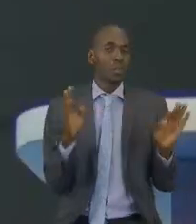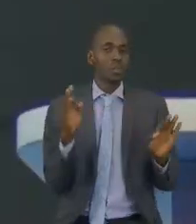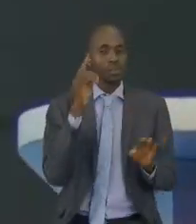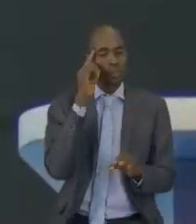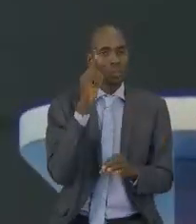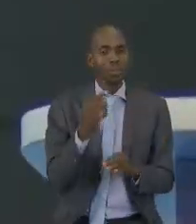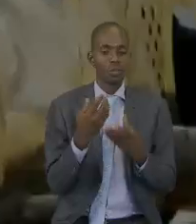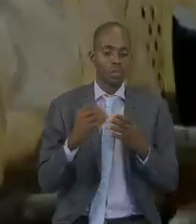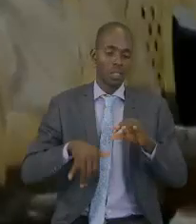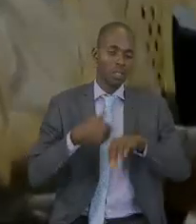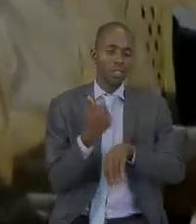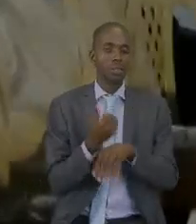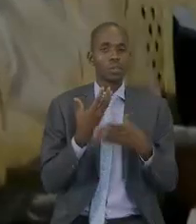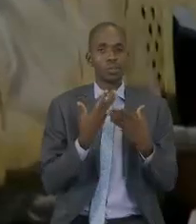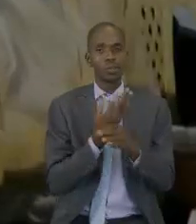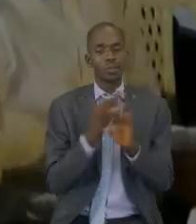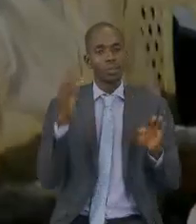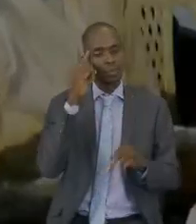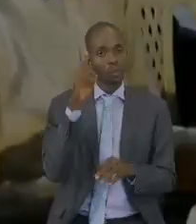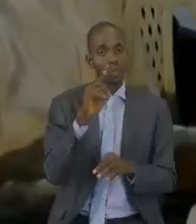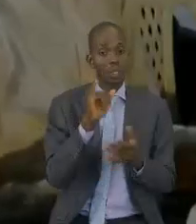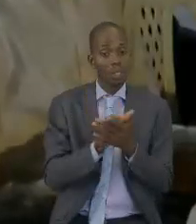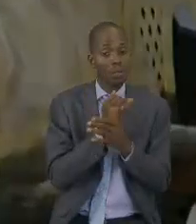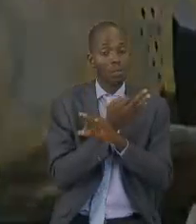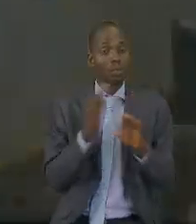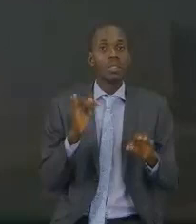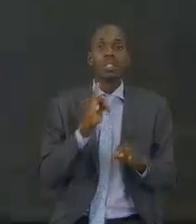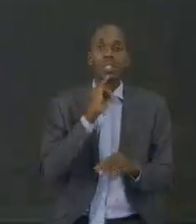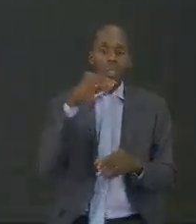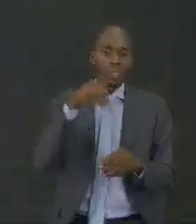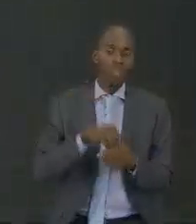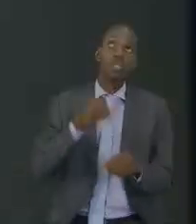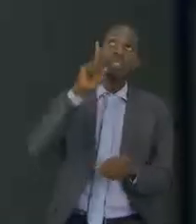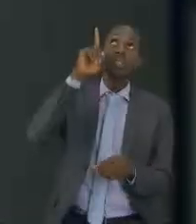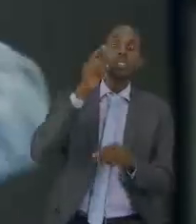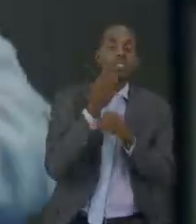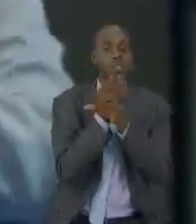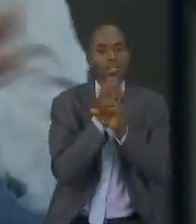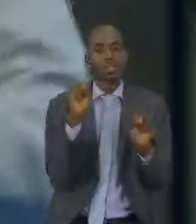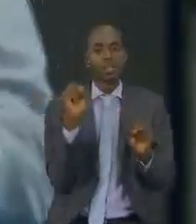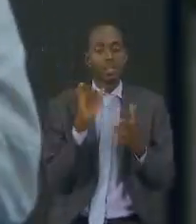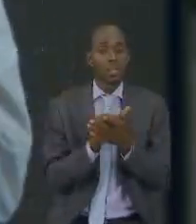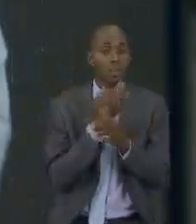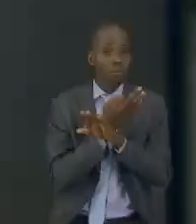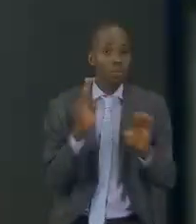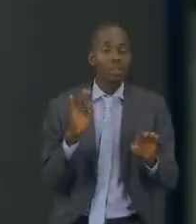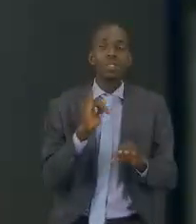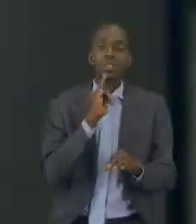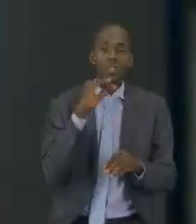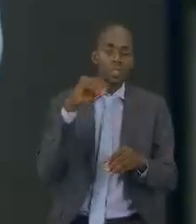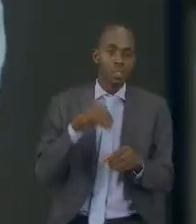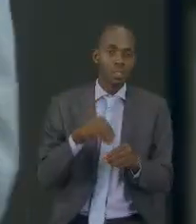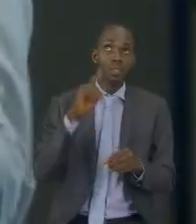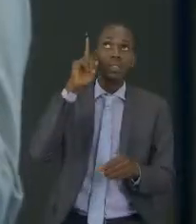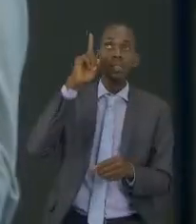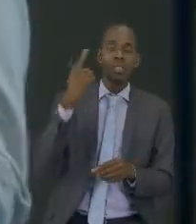Sexual freedom. That freedom is in His salvation. That freedom is in His eternal